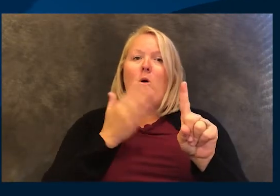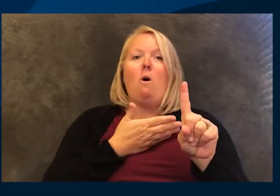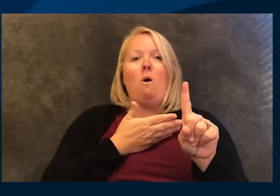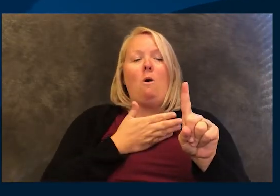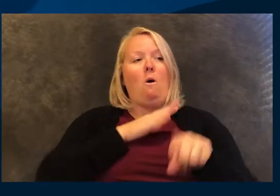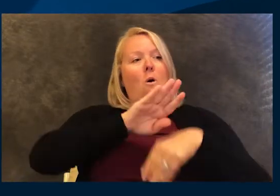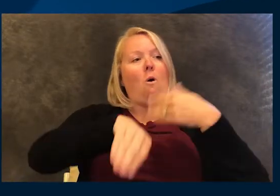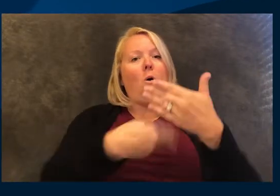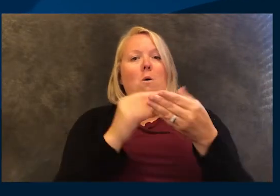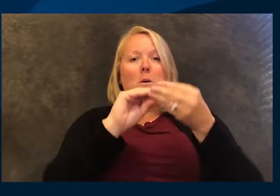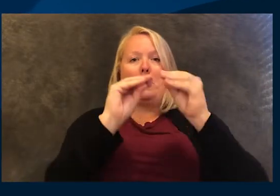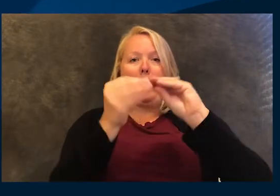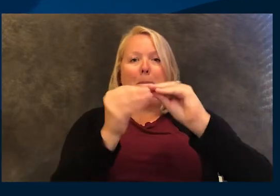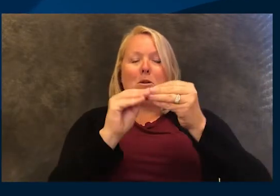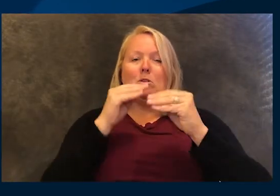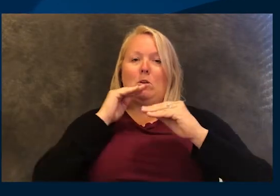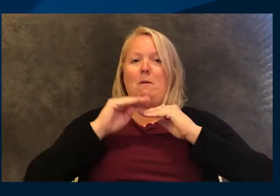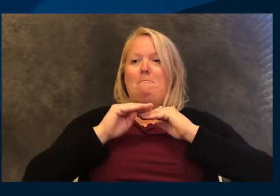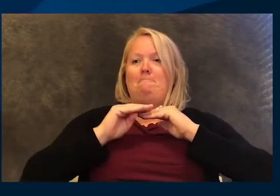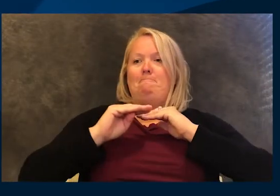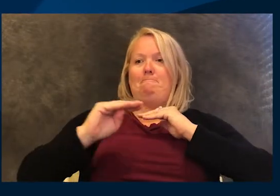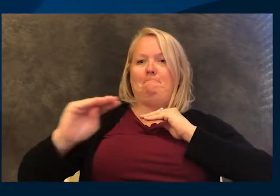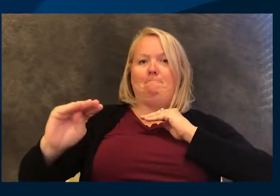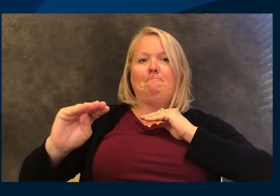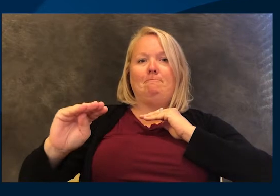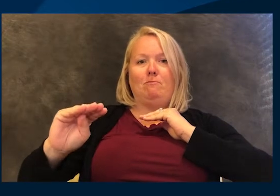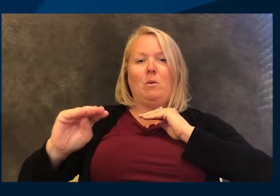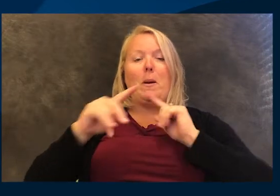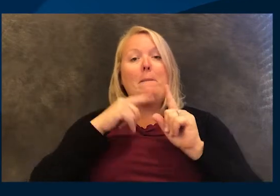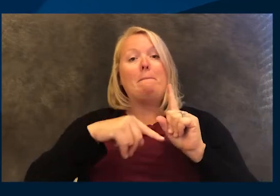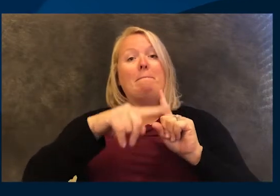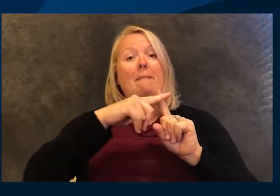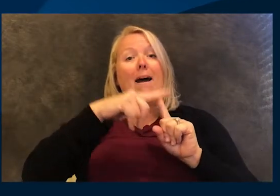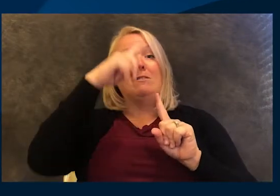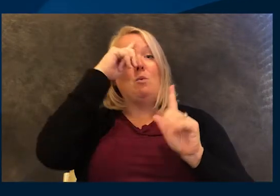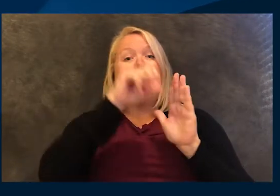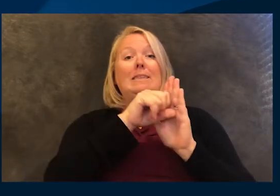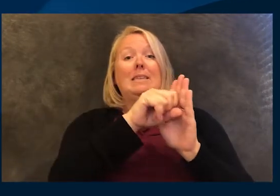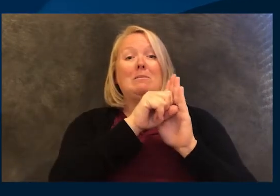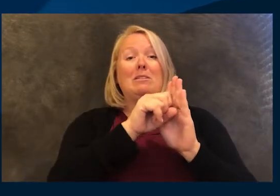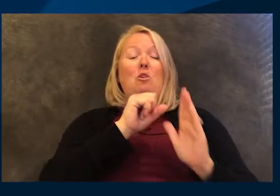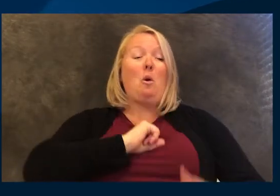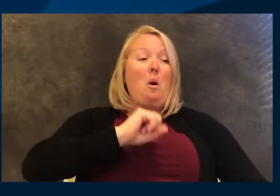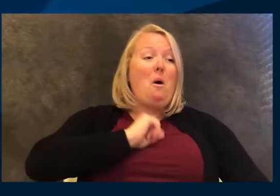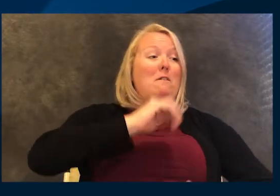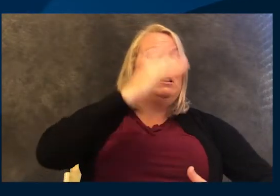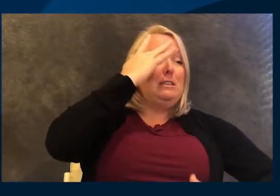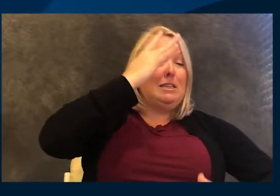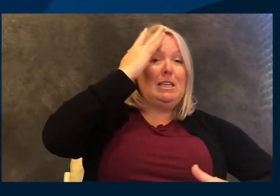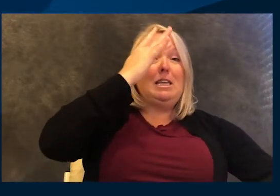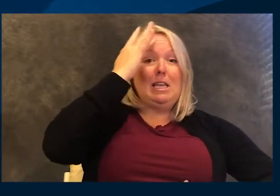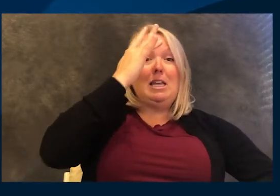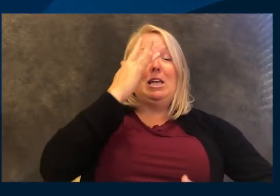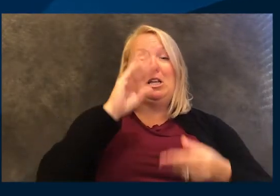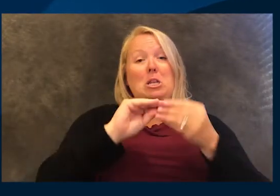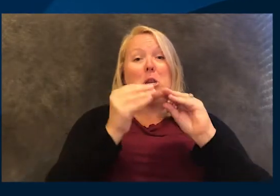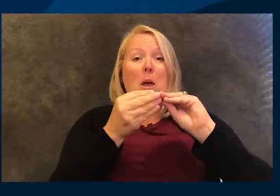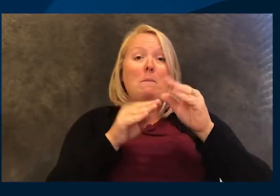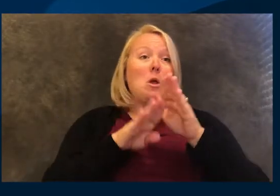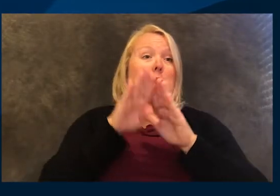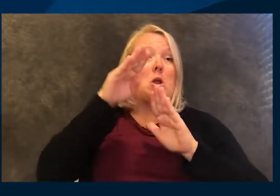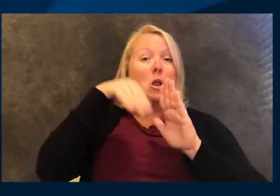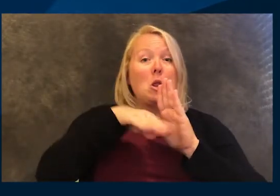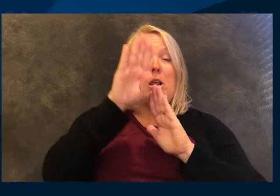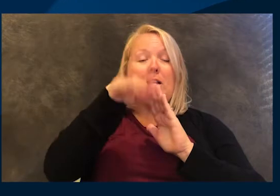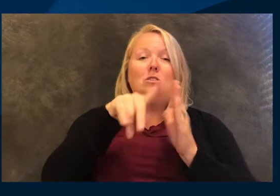probably peaking or plateauing. Our positivity rate for symptomatic patients is declining, and our asymptomatic positivity rate's bouncing around, but it's come